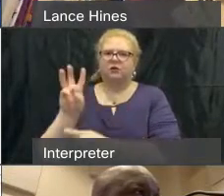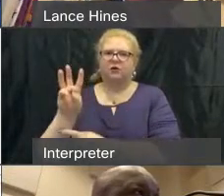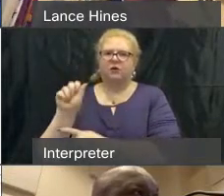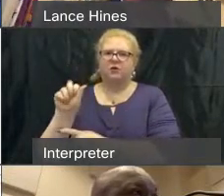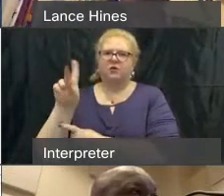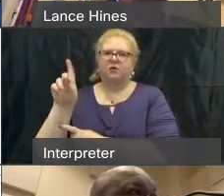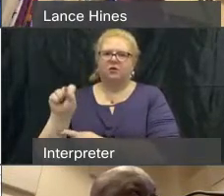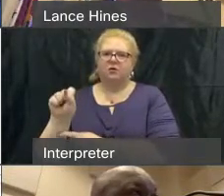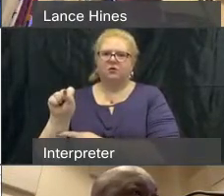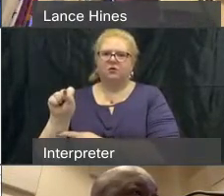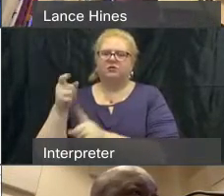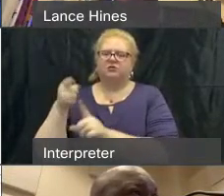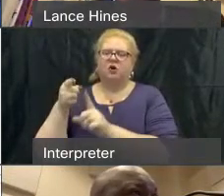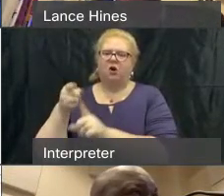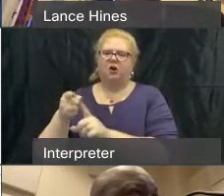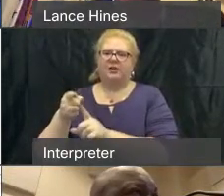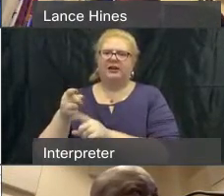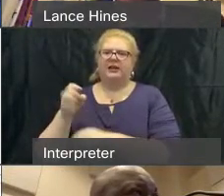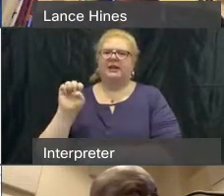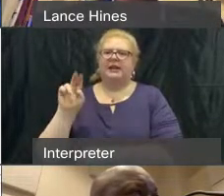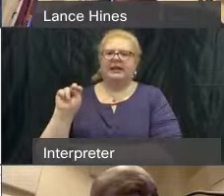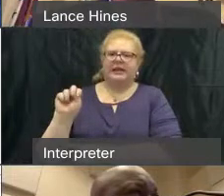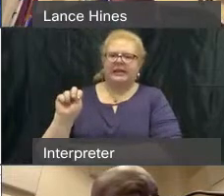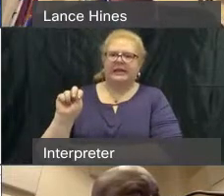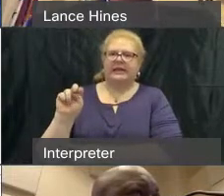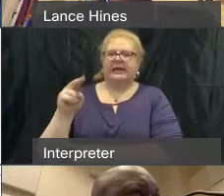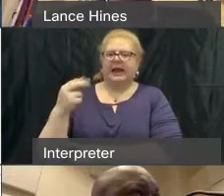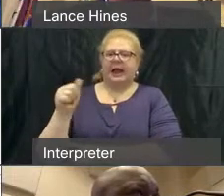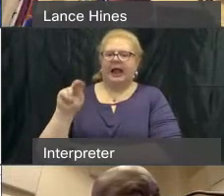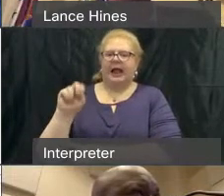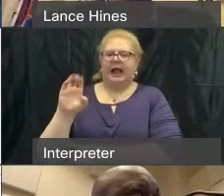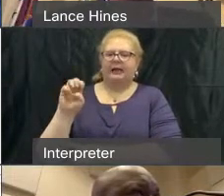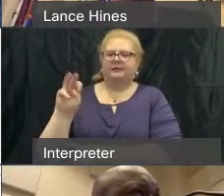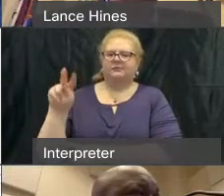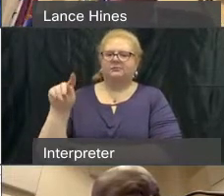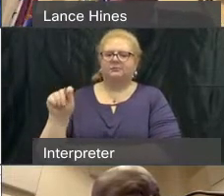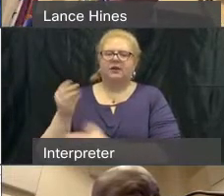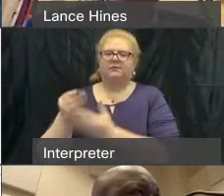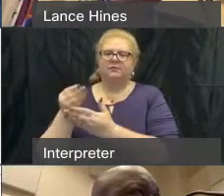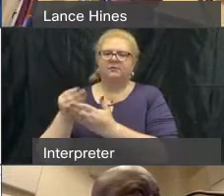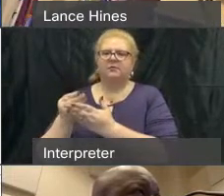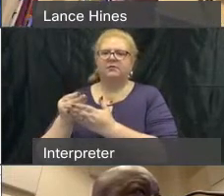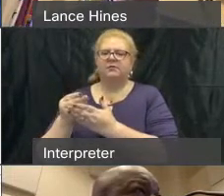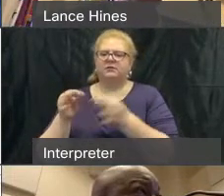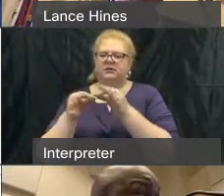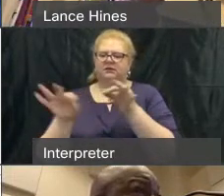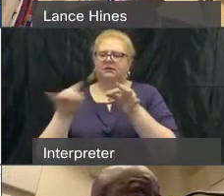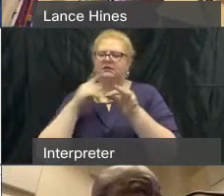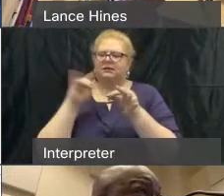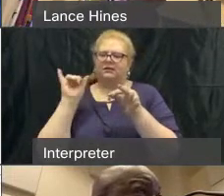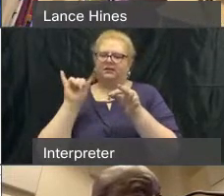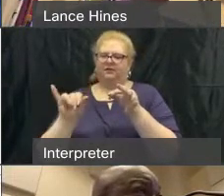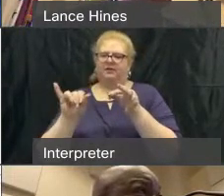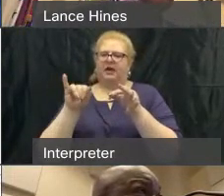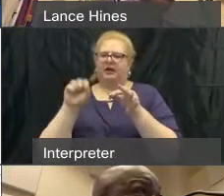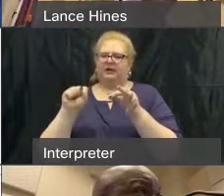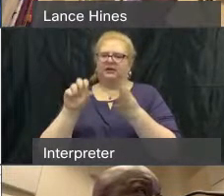funds. And it states that those are looked at with surplus